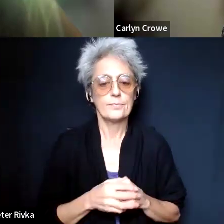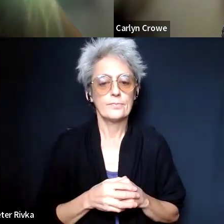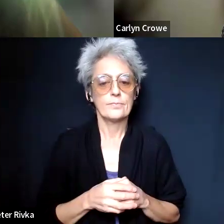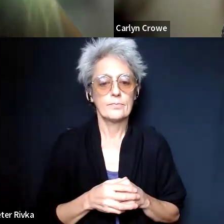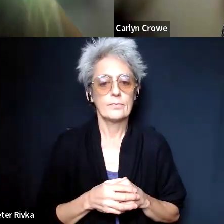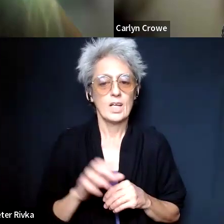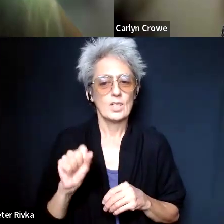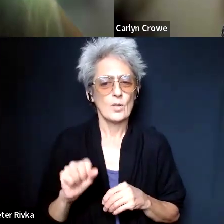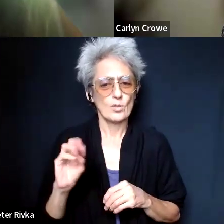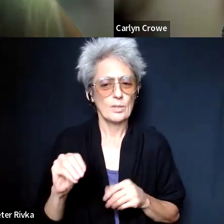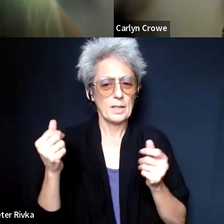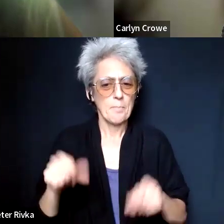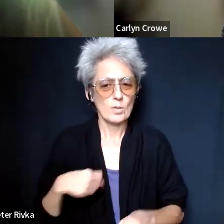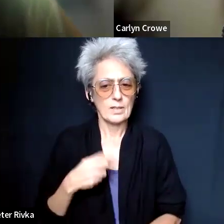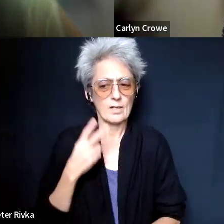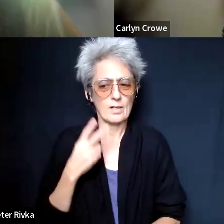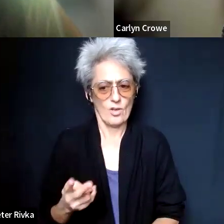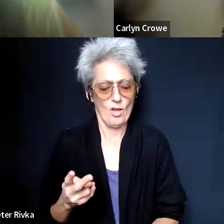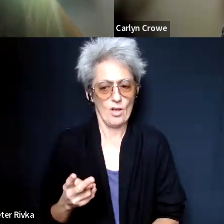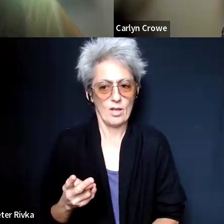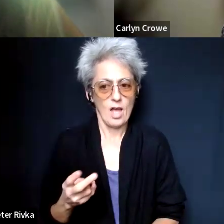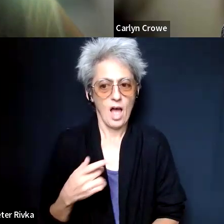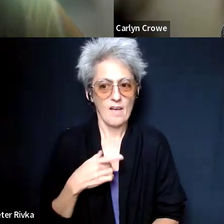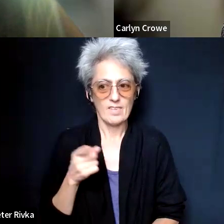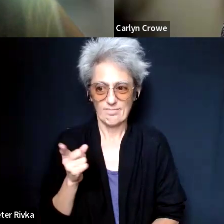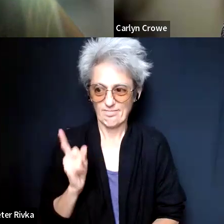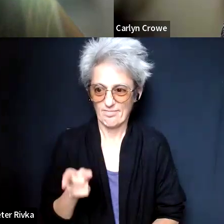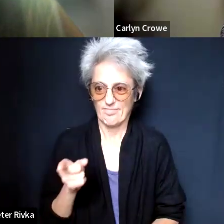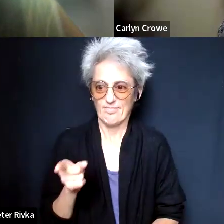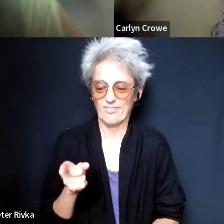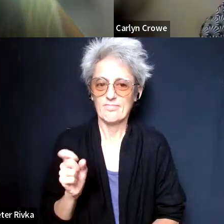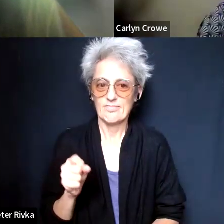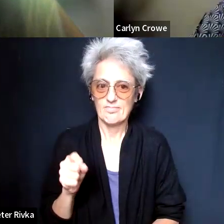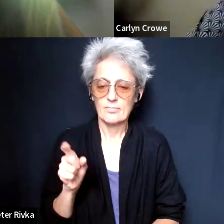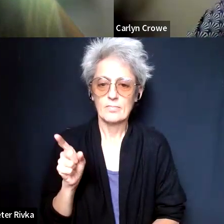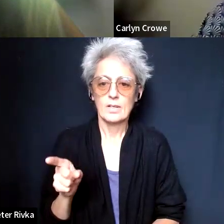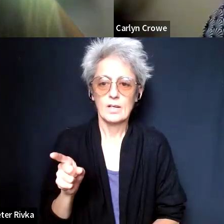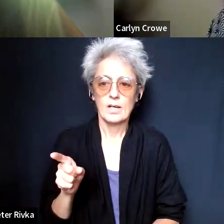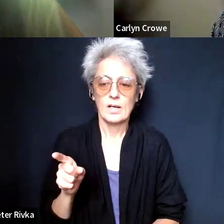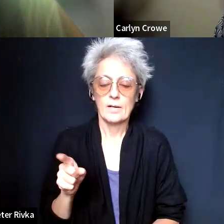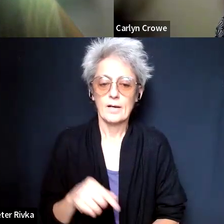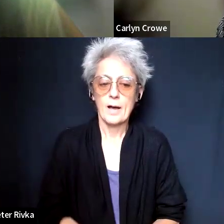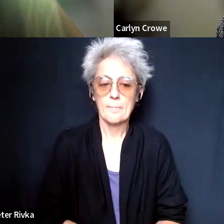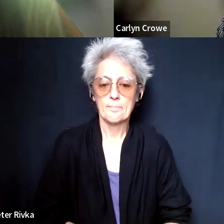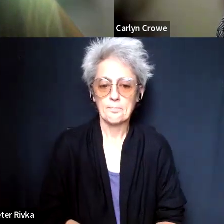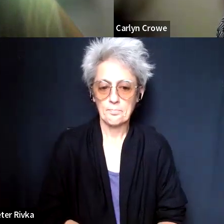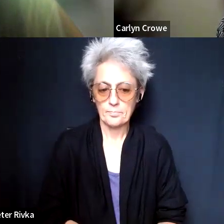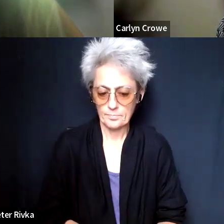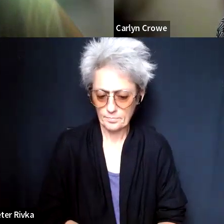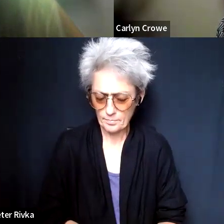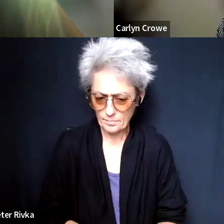media posting, and I really related to it. Is the idea that folks with